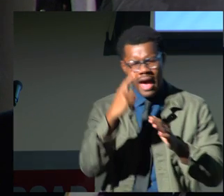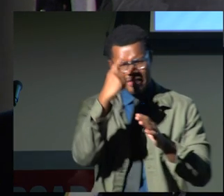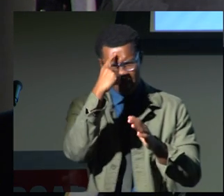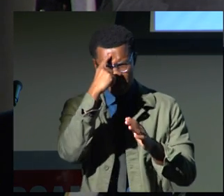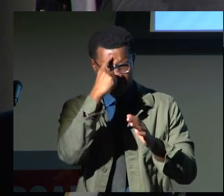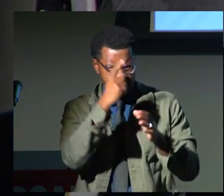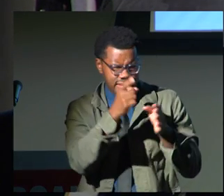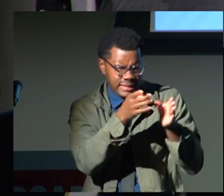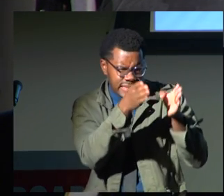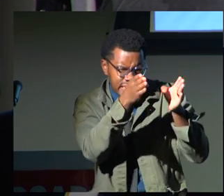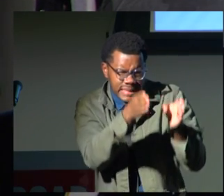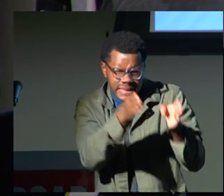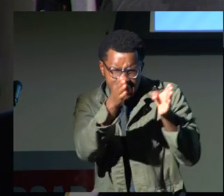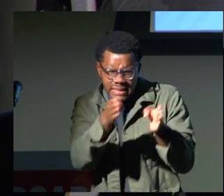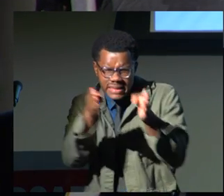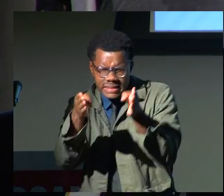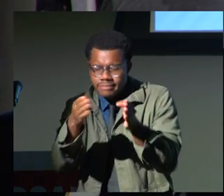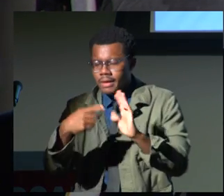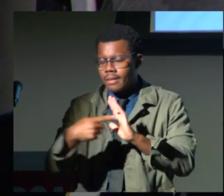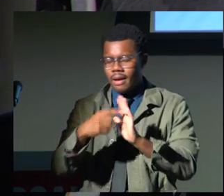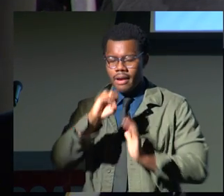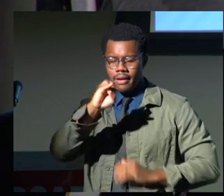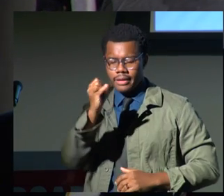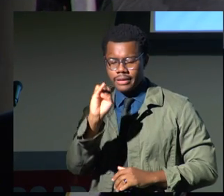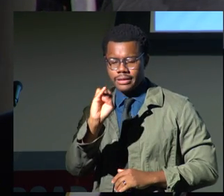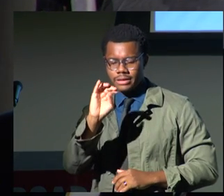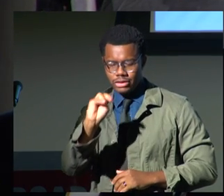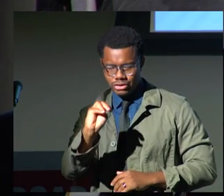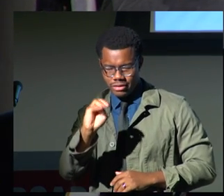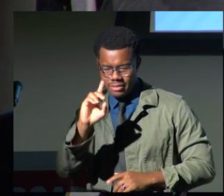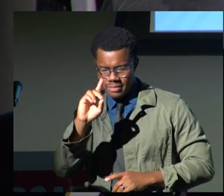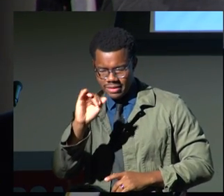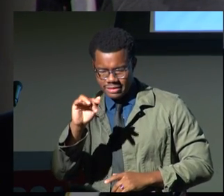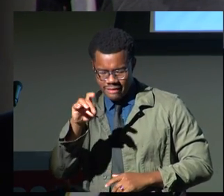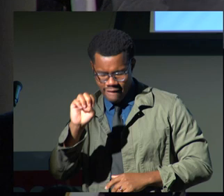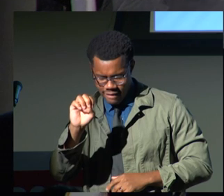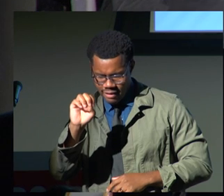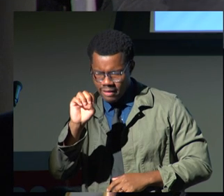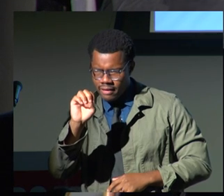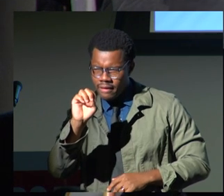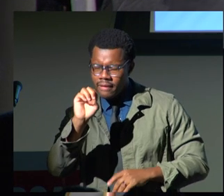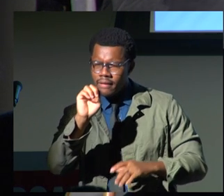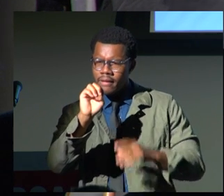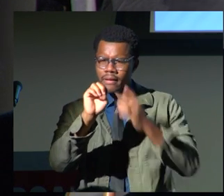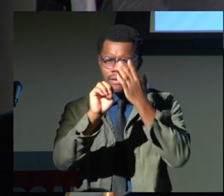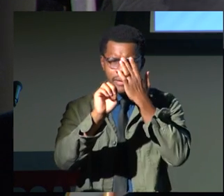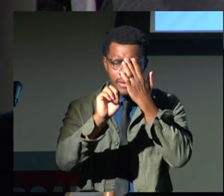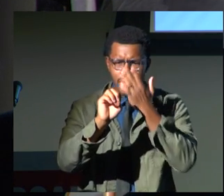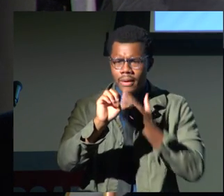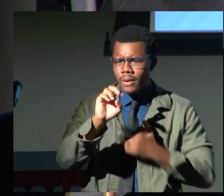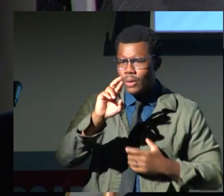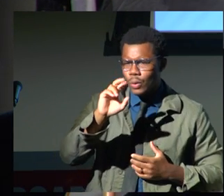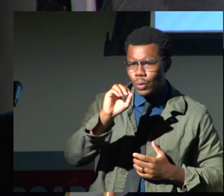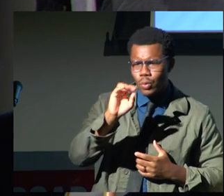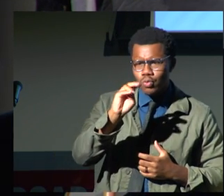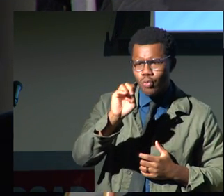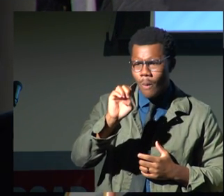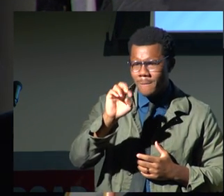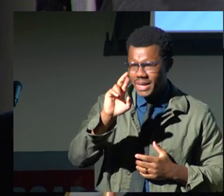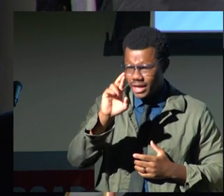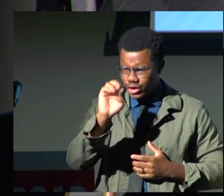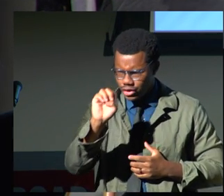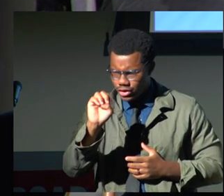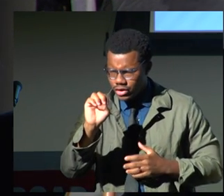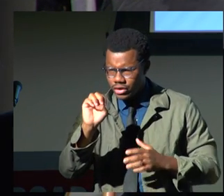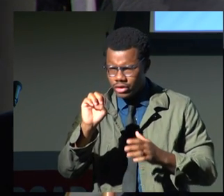artists. Jim Dine. Right. Jim Dine was, and Romare Brewerton. Those are